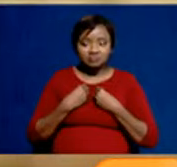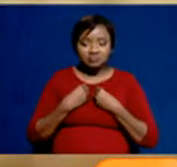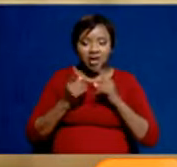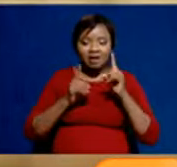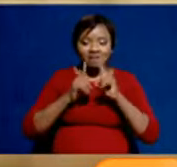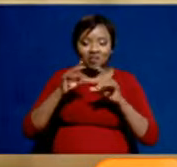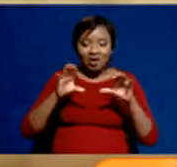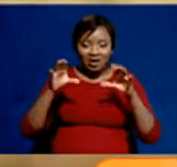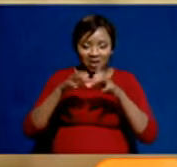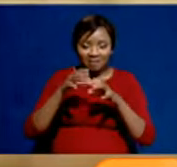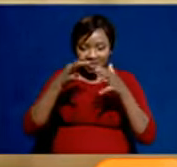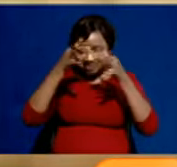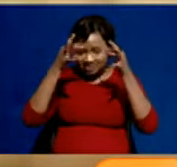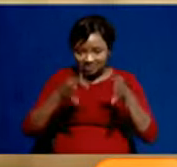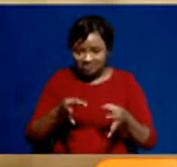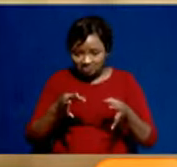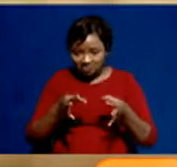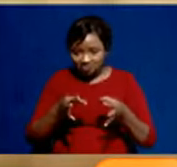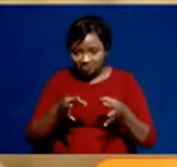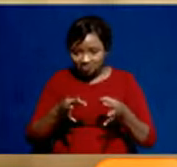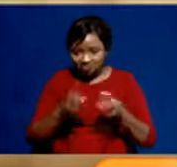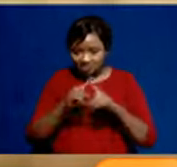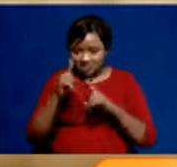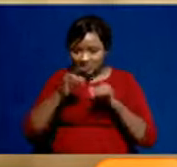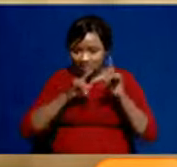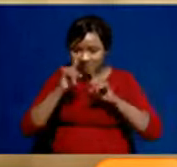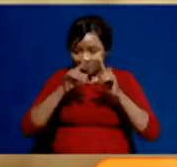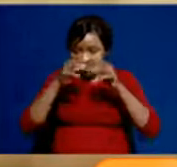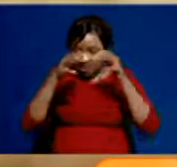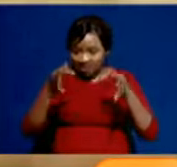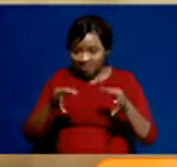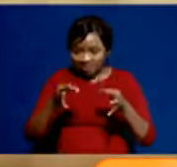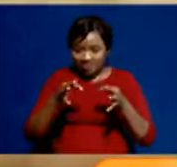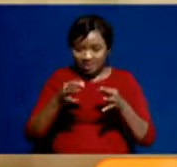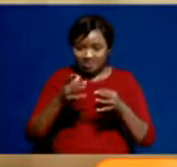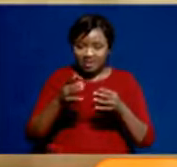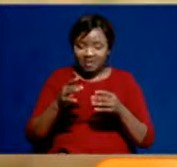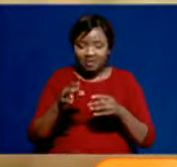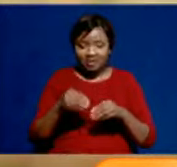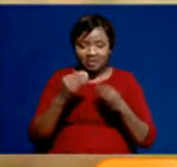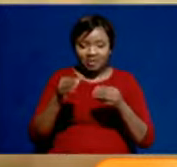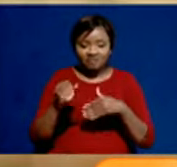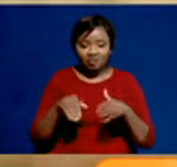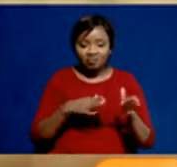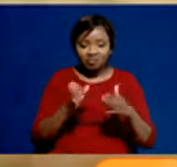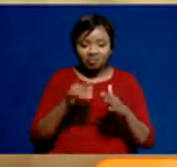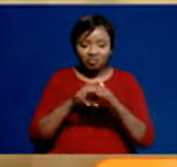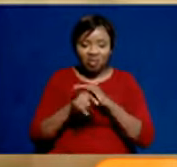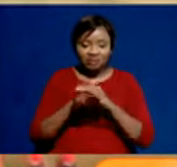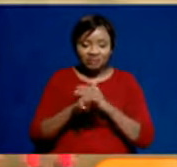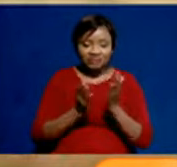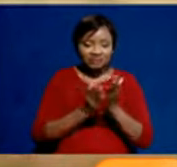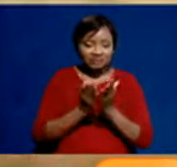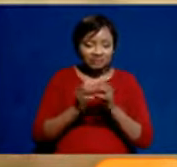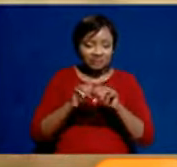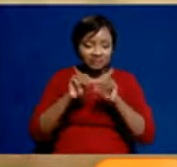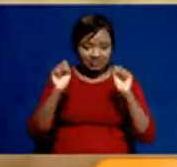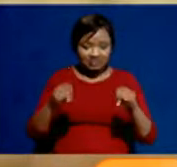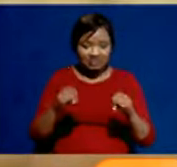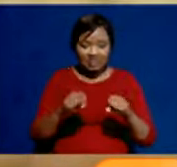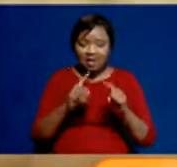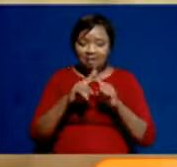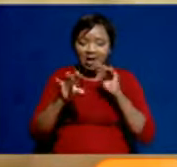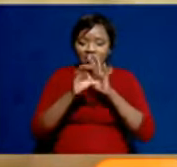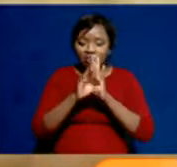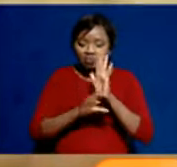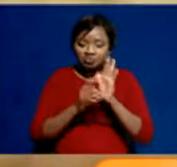company that only limited access to the servers can be given, when the constitution says open process,